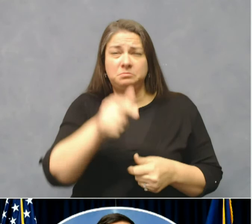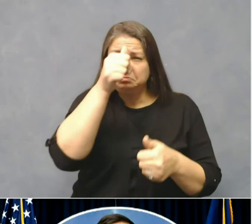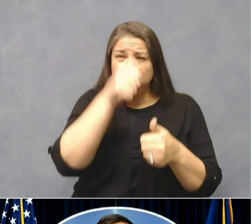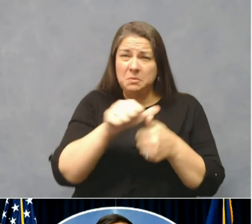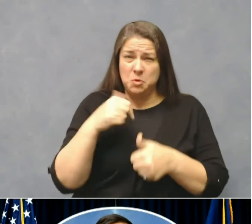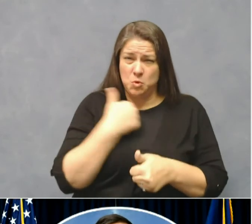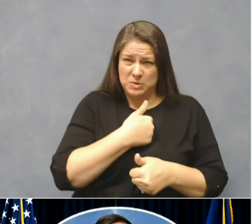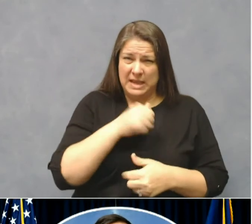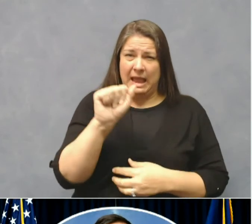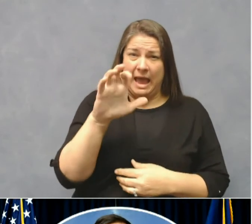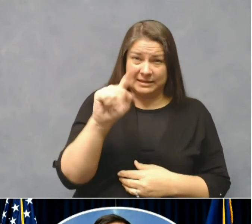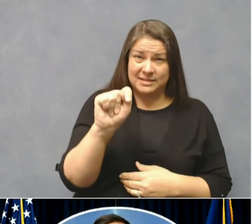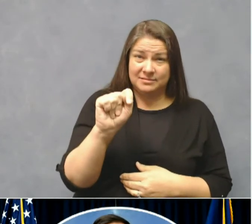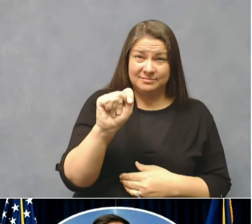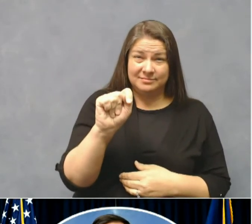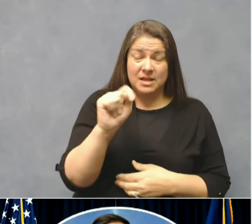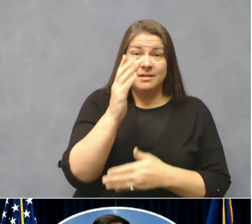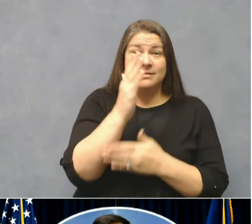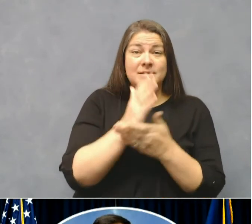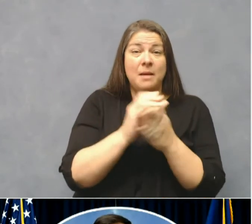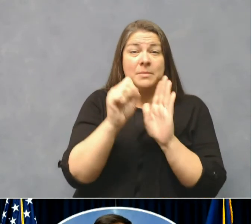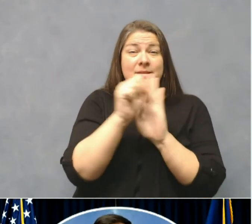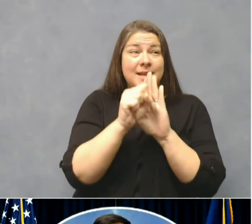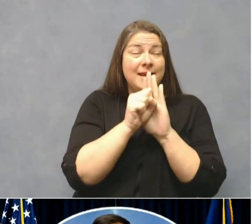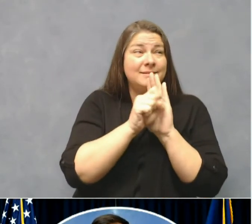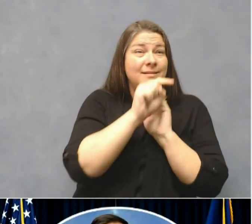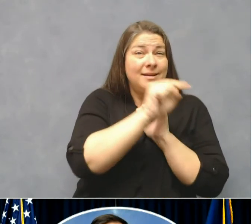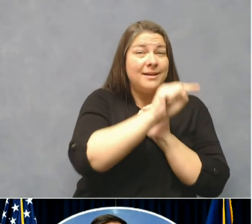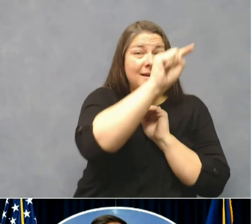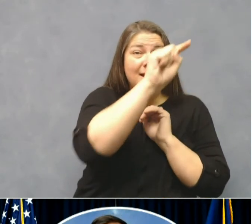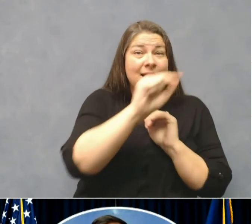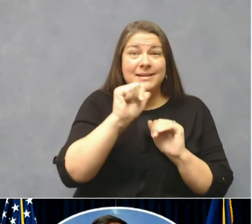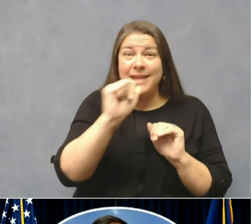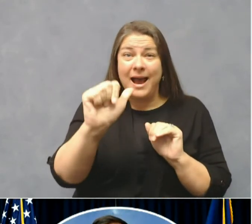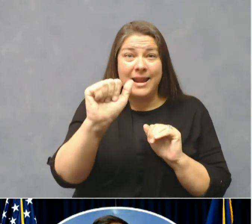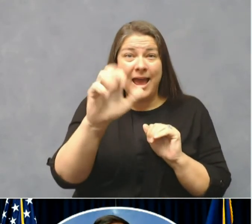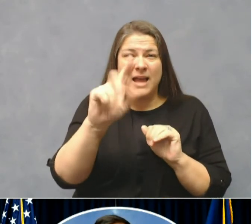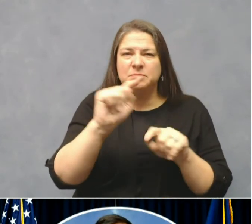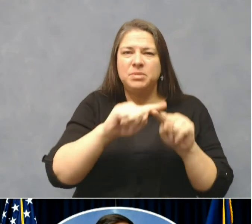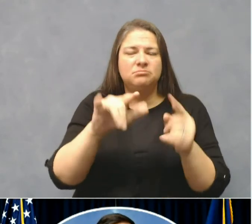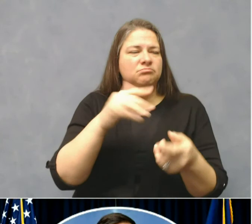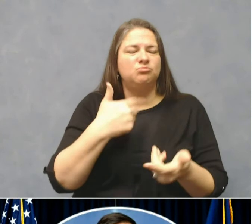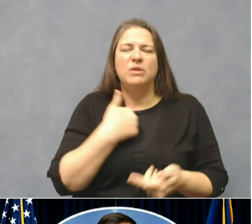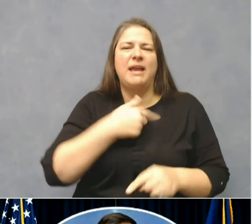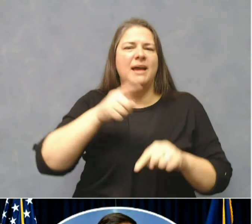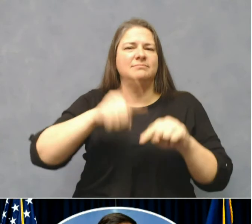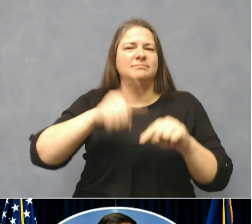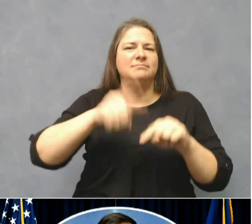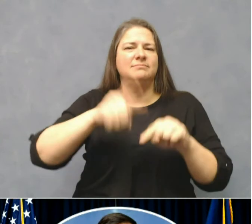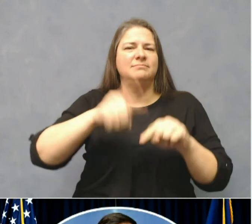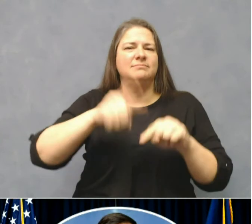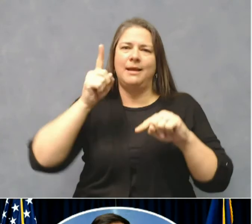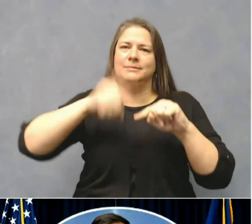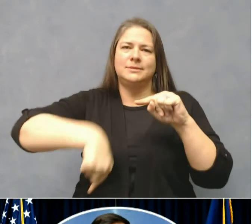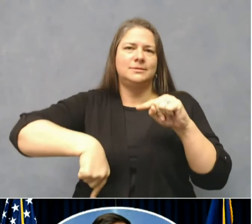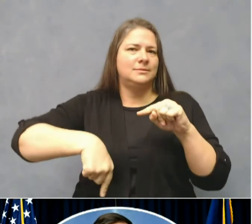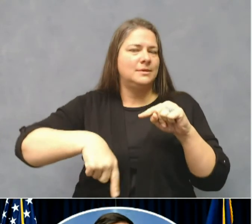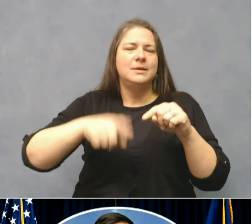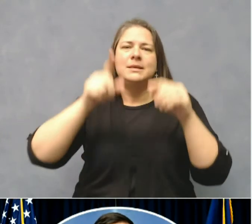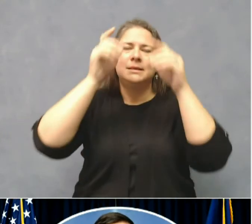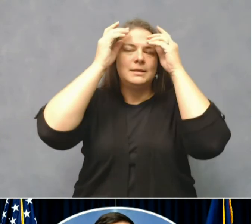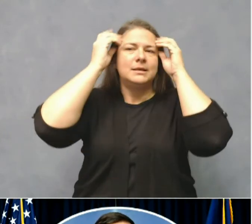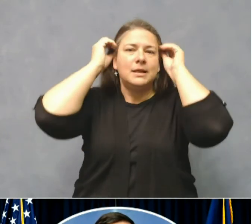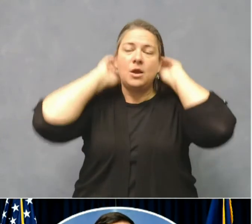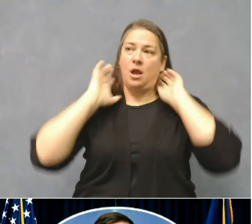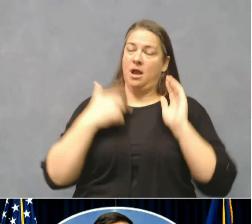may not be, but we simply cannot let Kentucky get to the point of no return. So